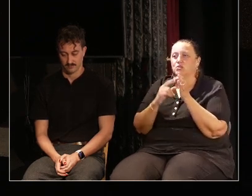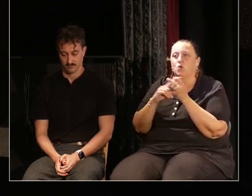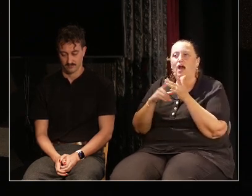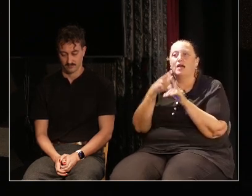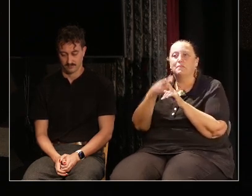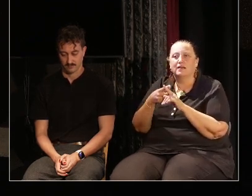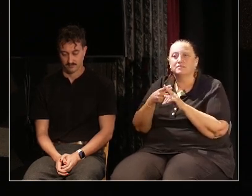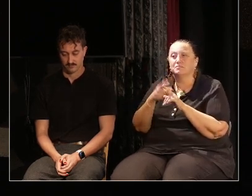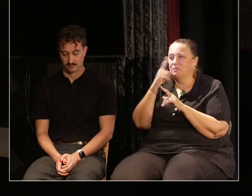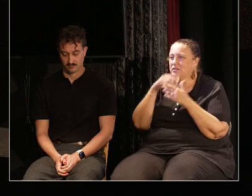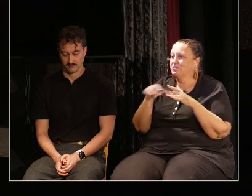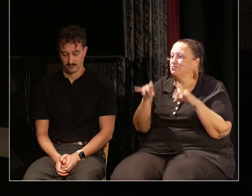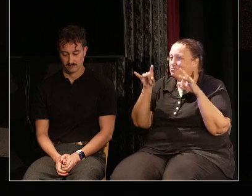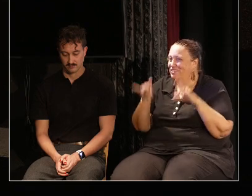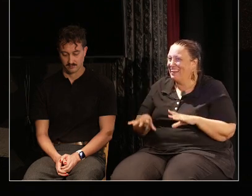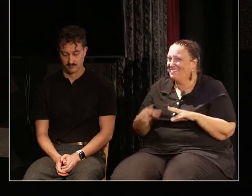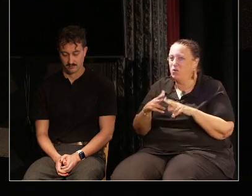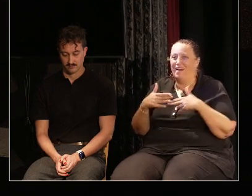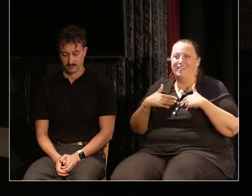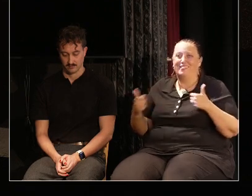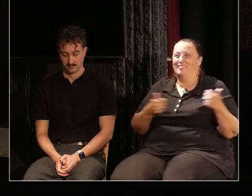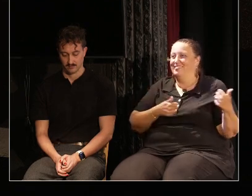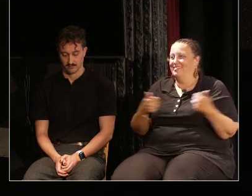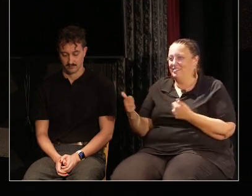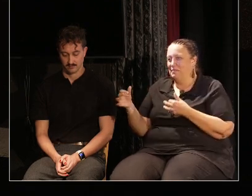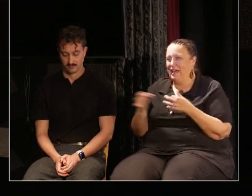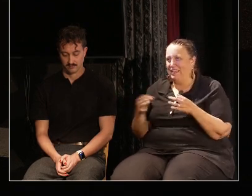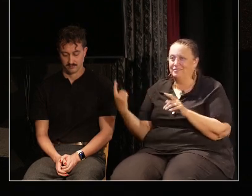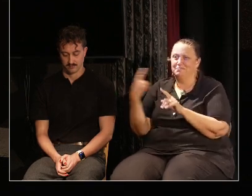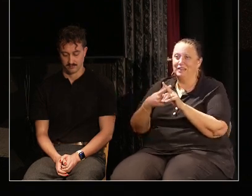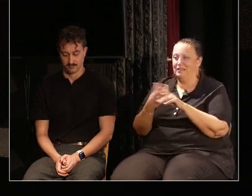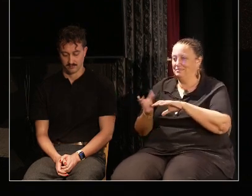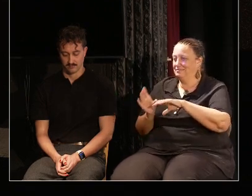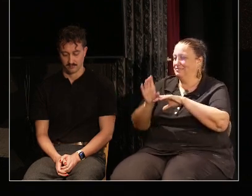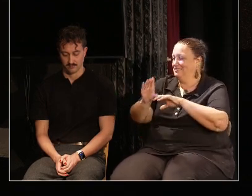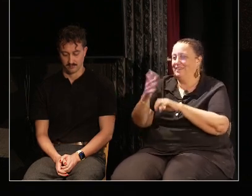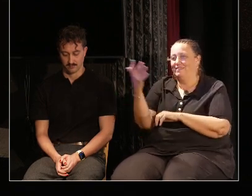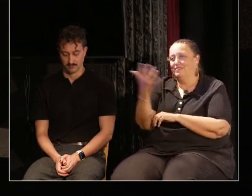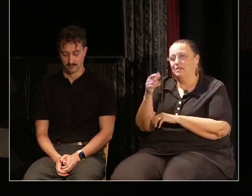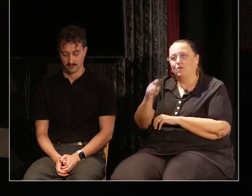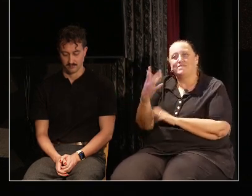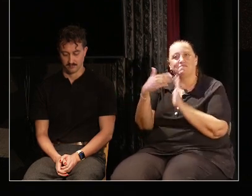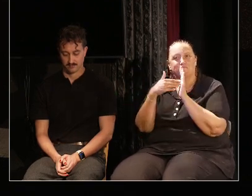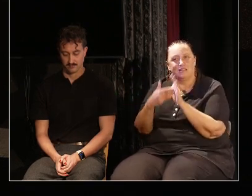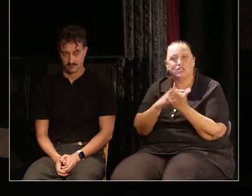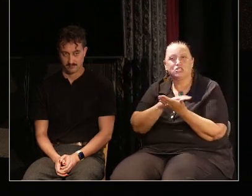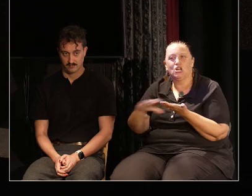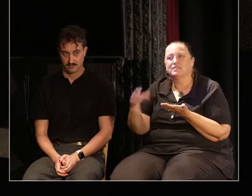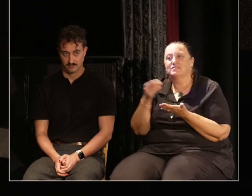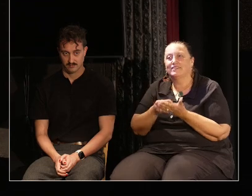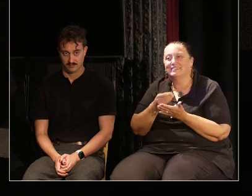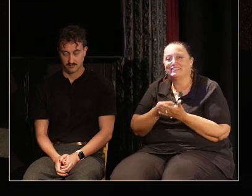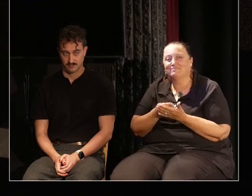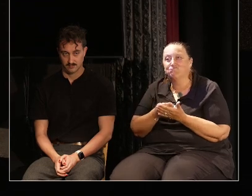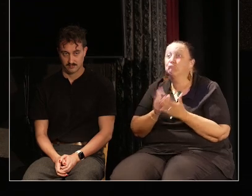LGBTIQA plus people in Australia, together with $15.5 million of funding. While